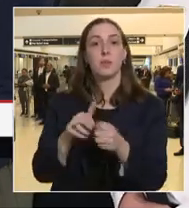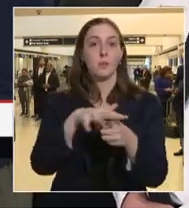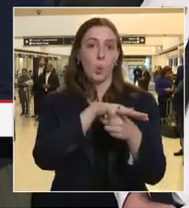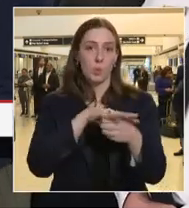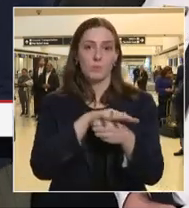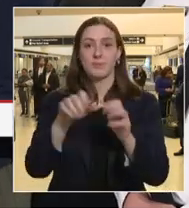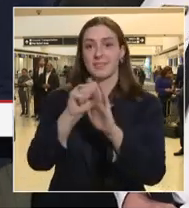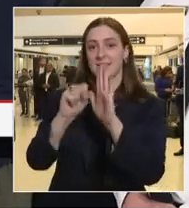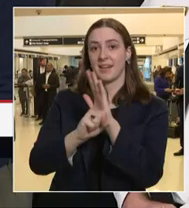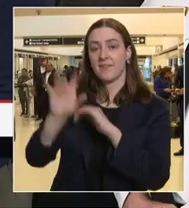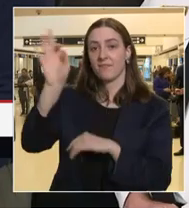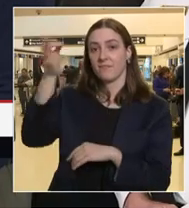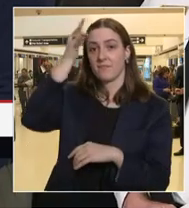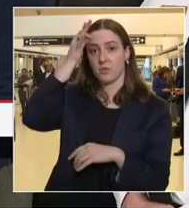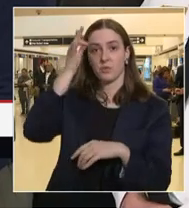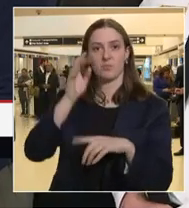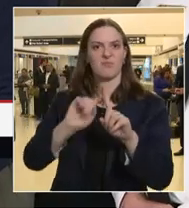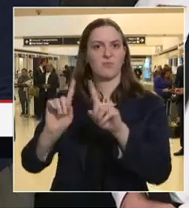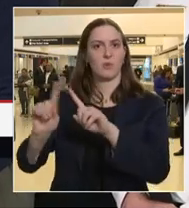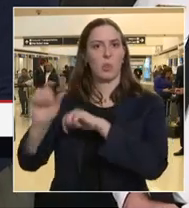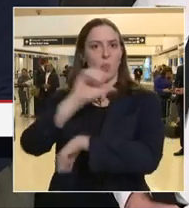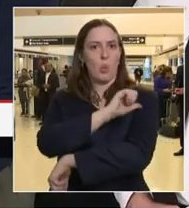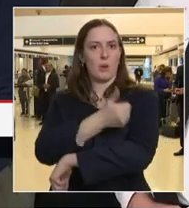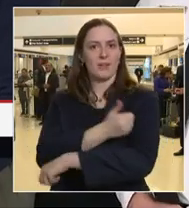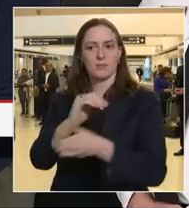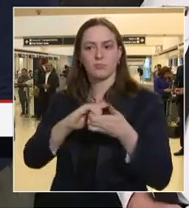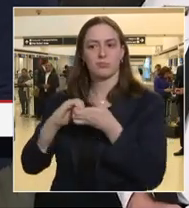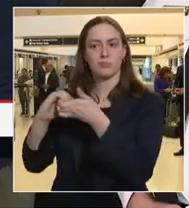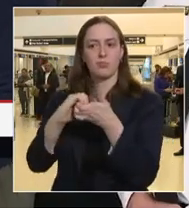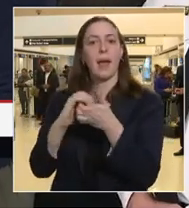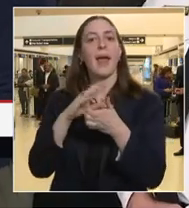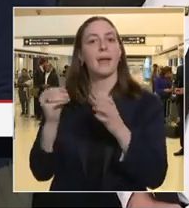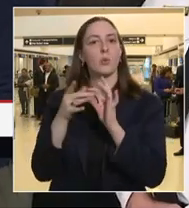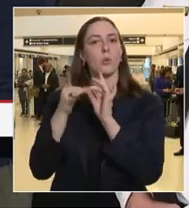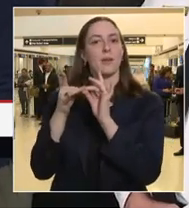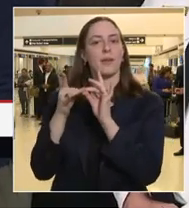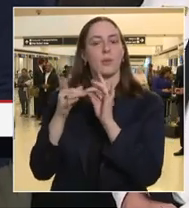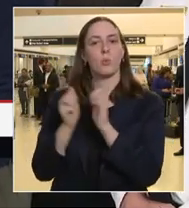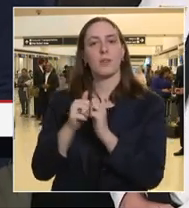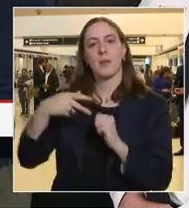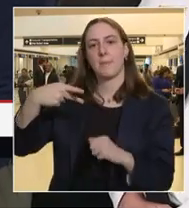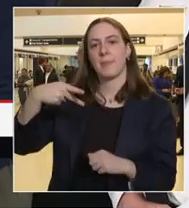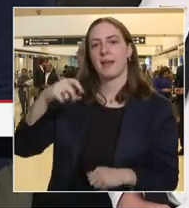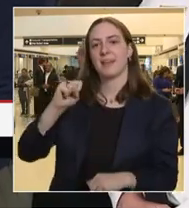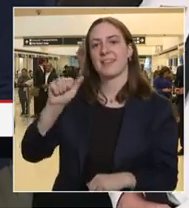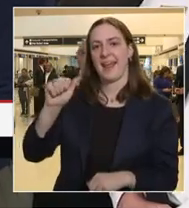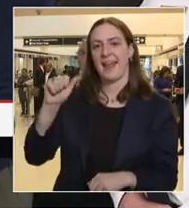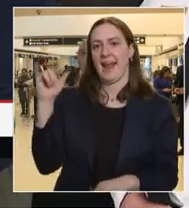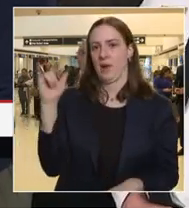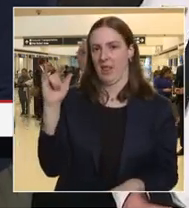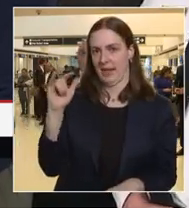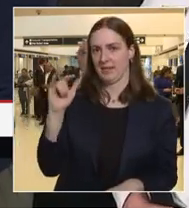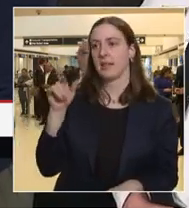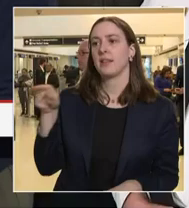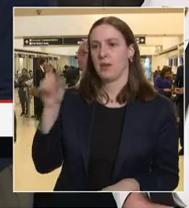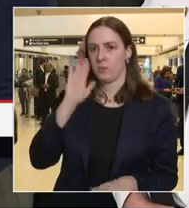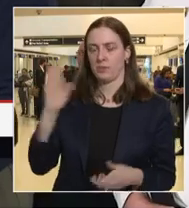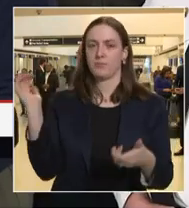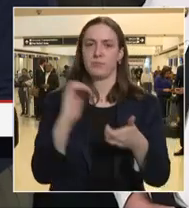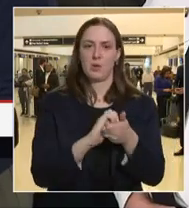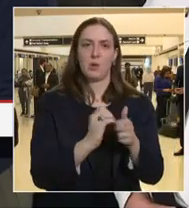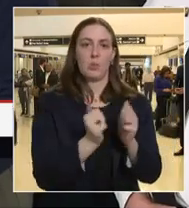efforts and closely coordinating with PSA Airlines as they cooperate fully with the NTSB